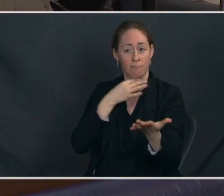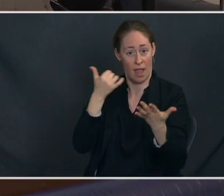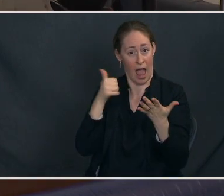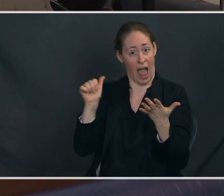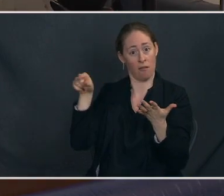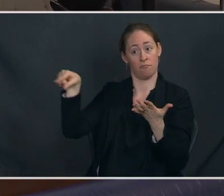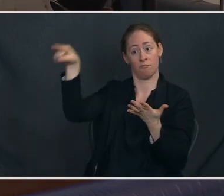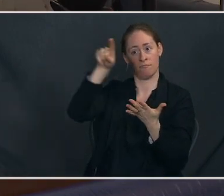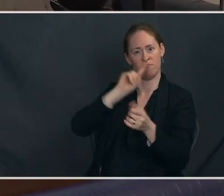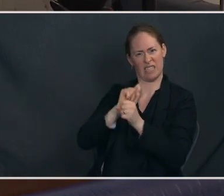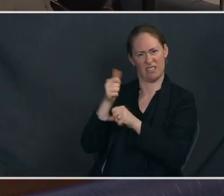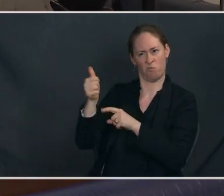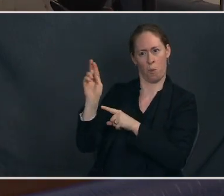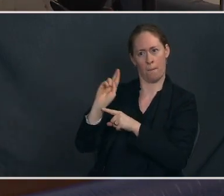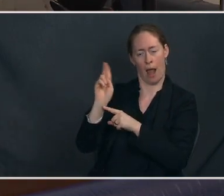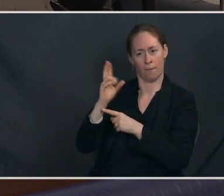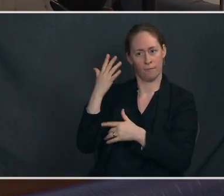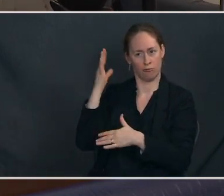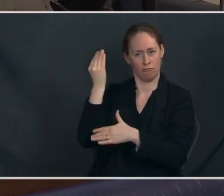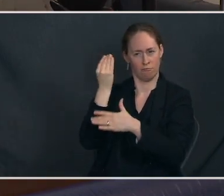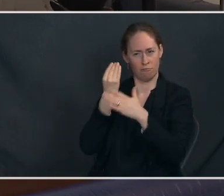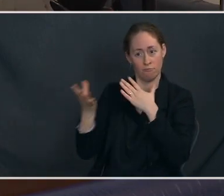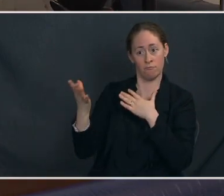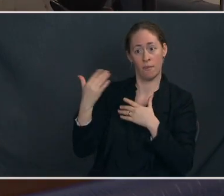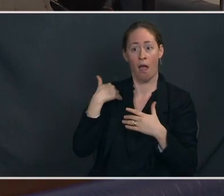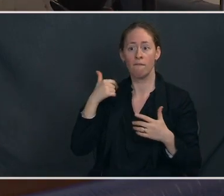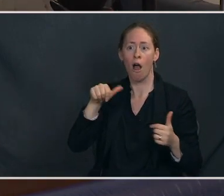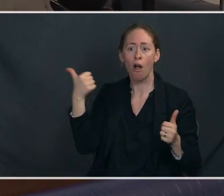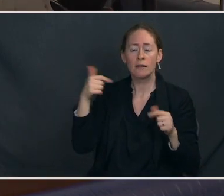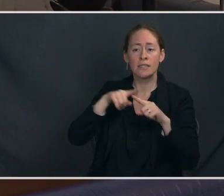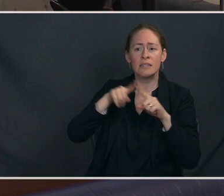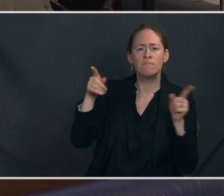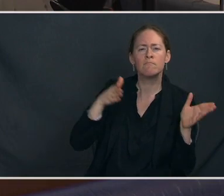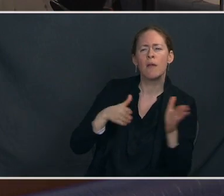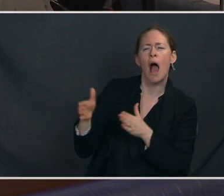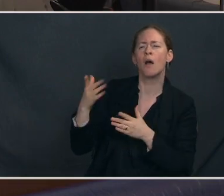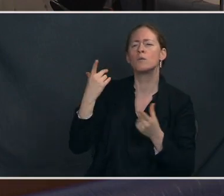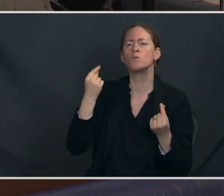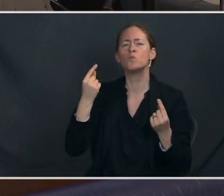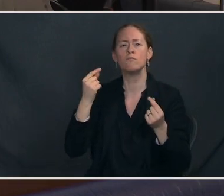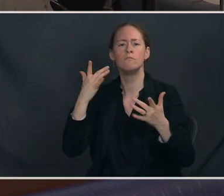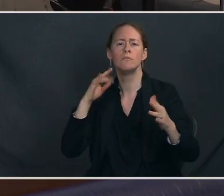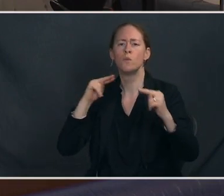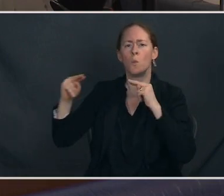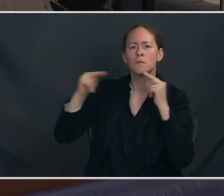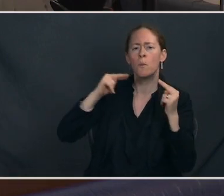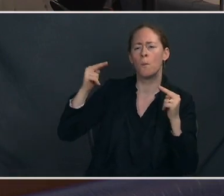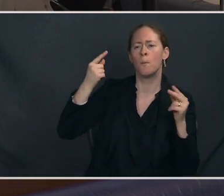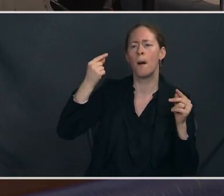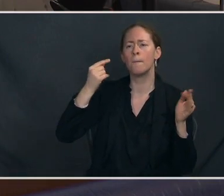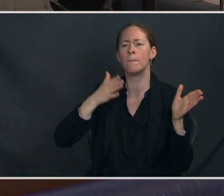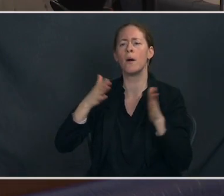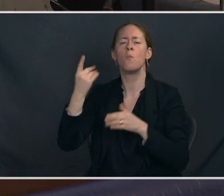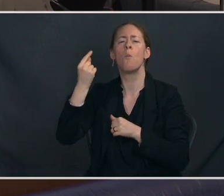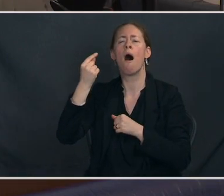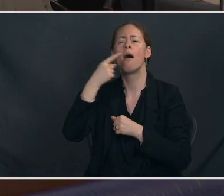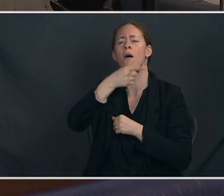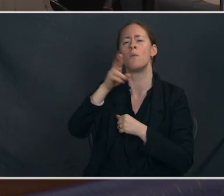you an alternative? What is happening with these negotiations? What are they telling you that they want to go, to